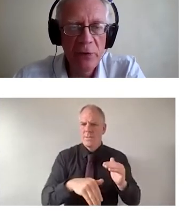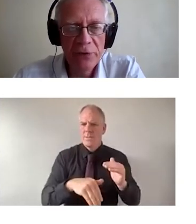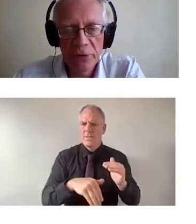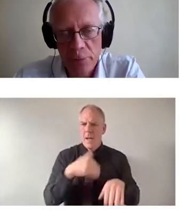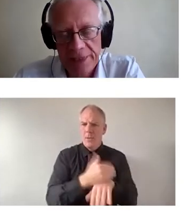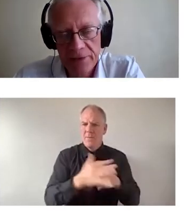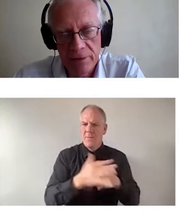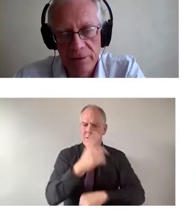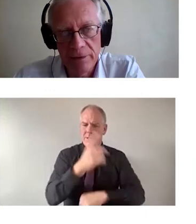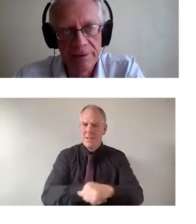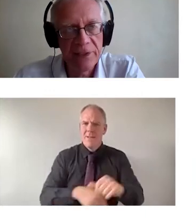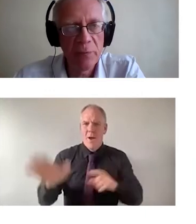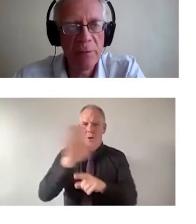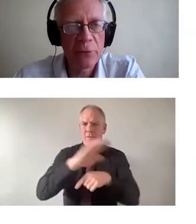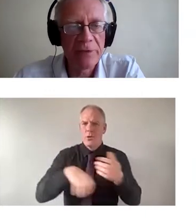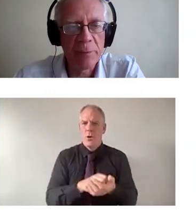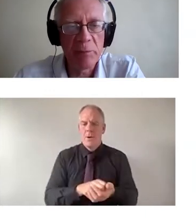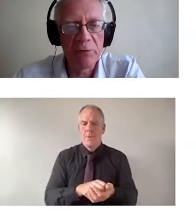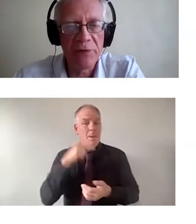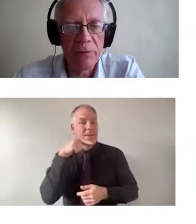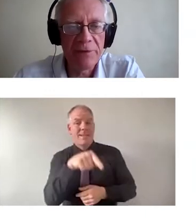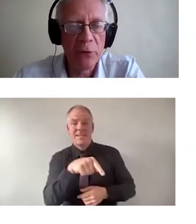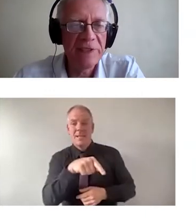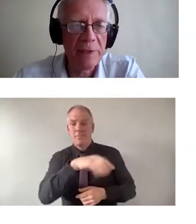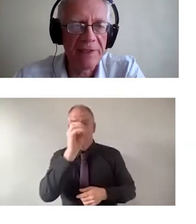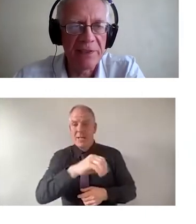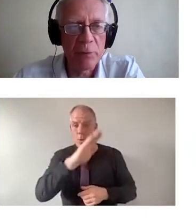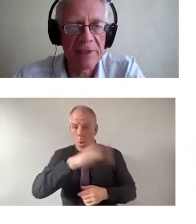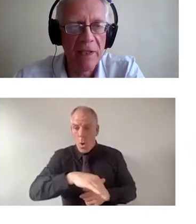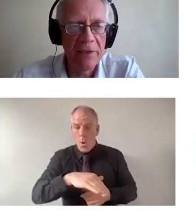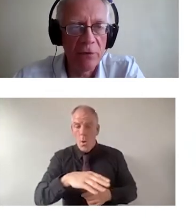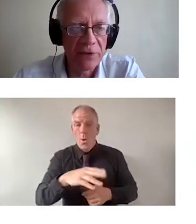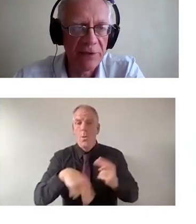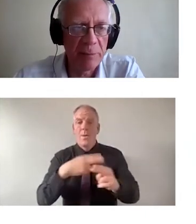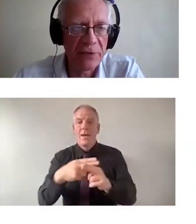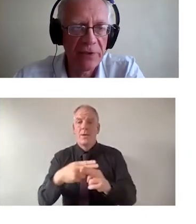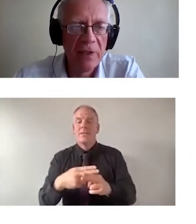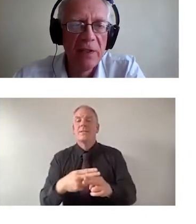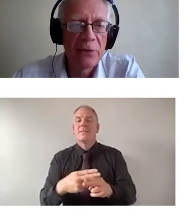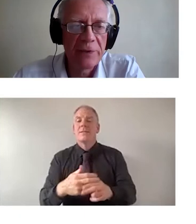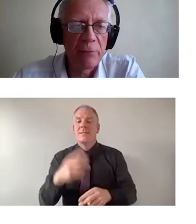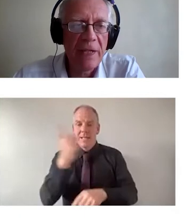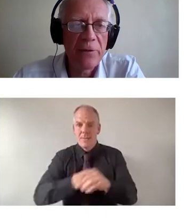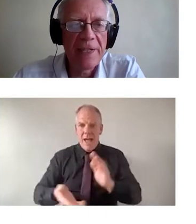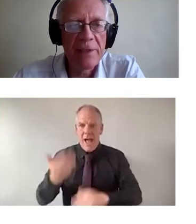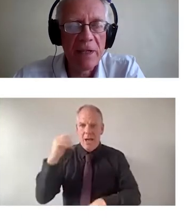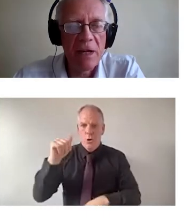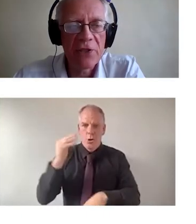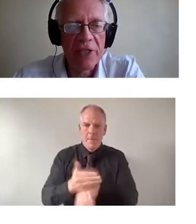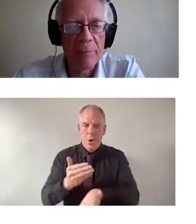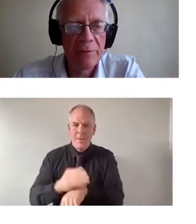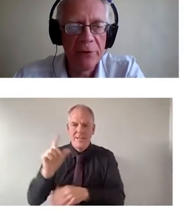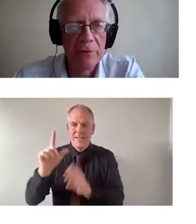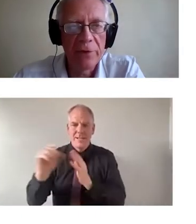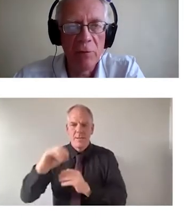And because, you know, the rate, the employment rate for people with no disability is quite high, over 70%. So we have a very